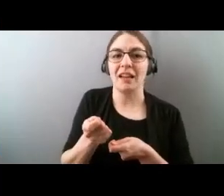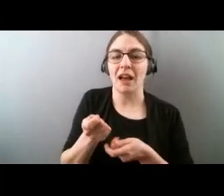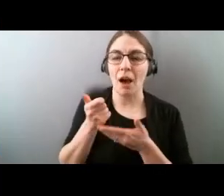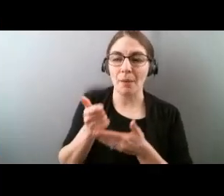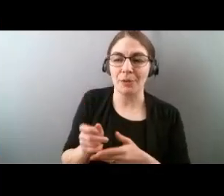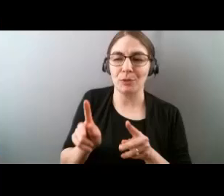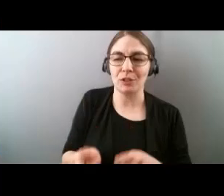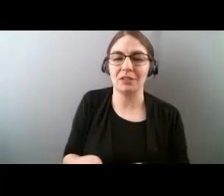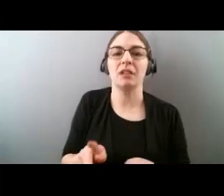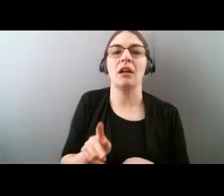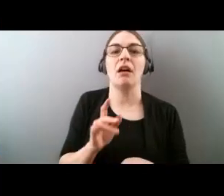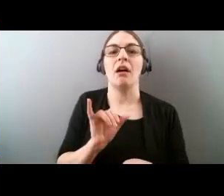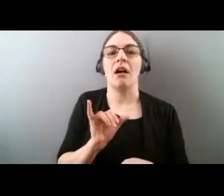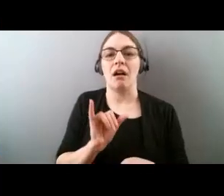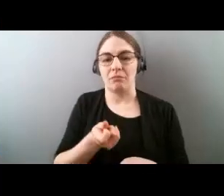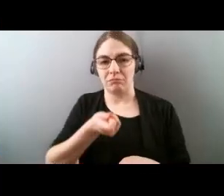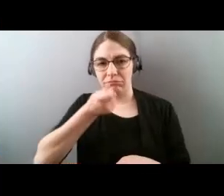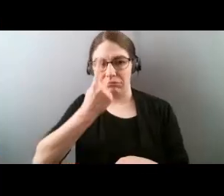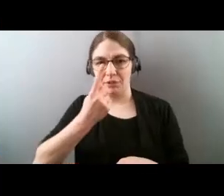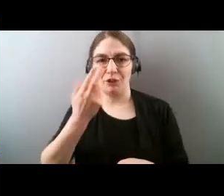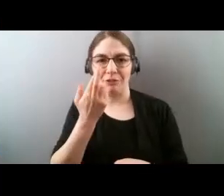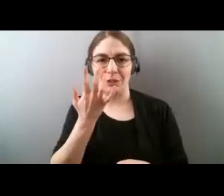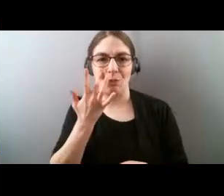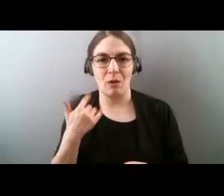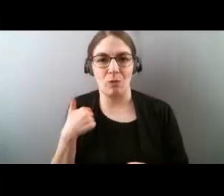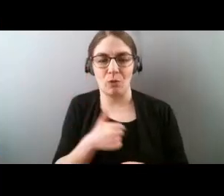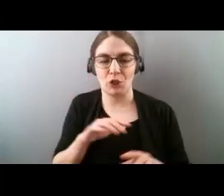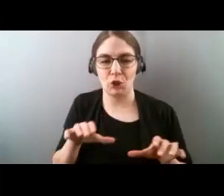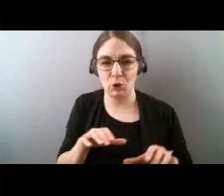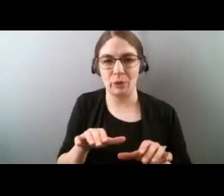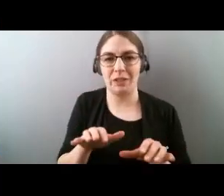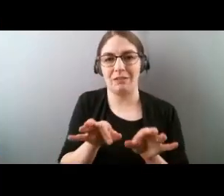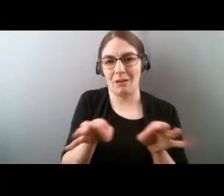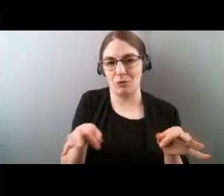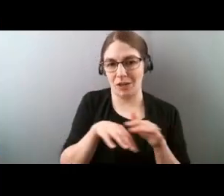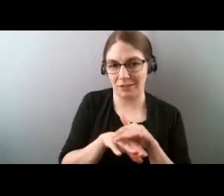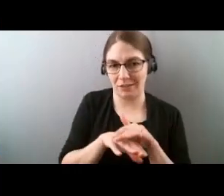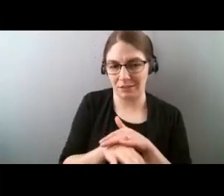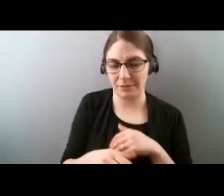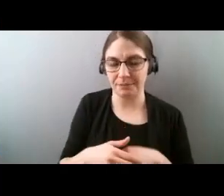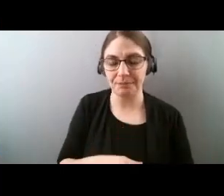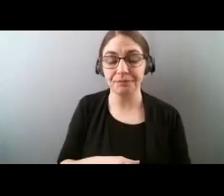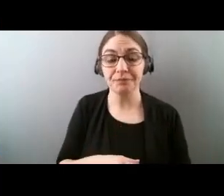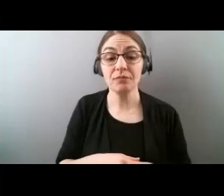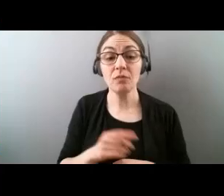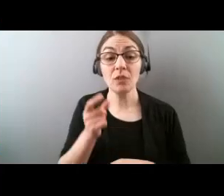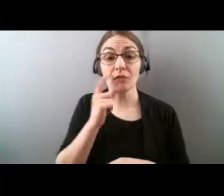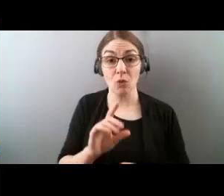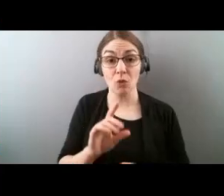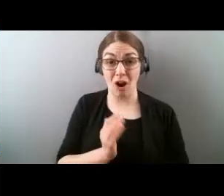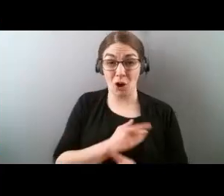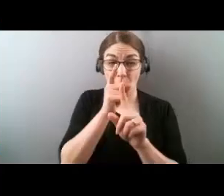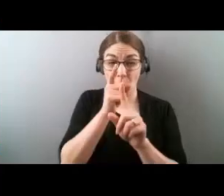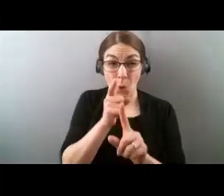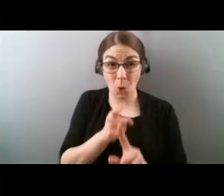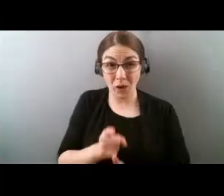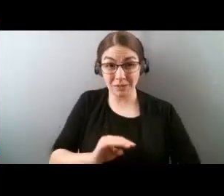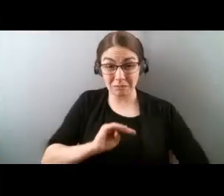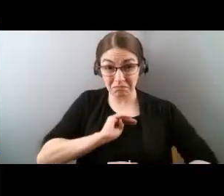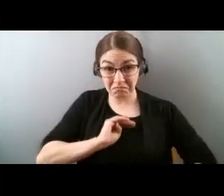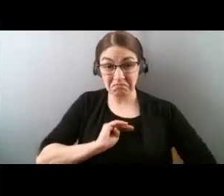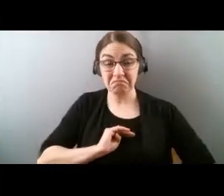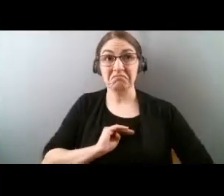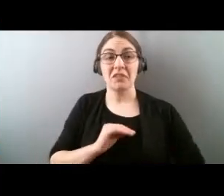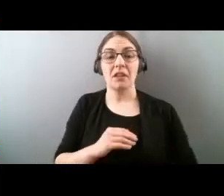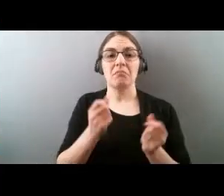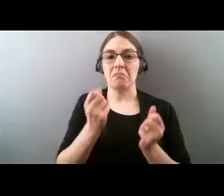bandwagon of language access and why we're doing what we're doing. In terms of meeting our goals, a lot of our goals have been